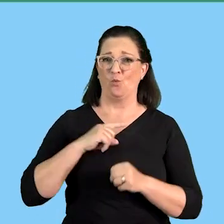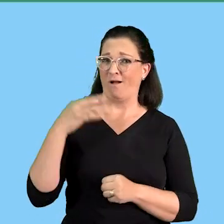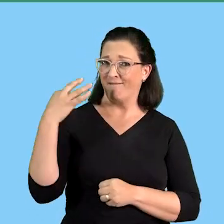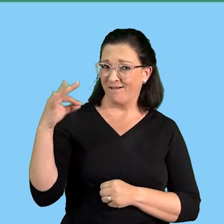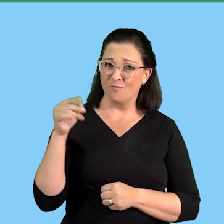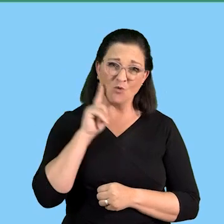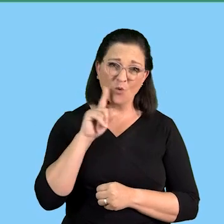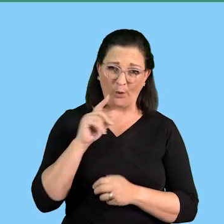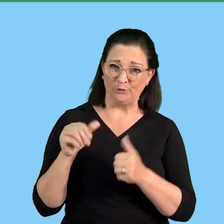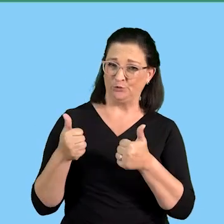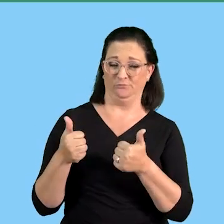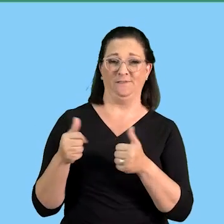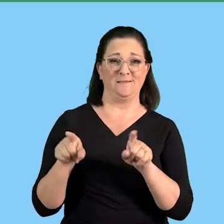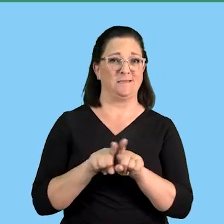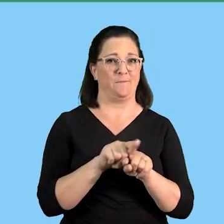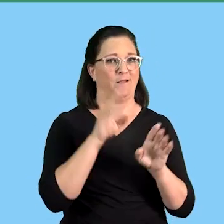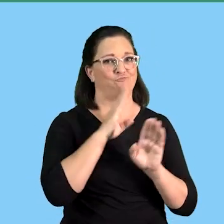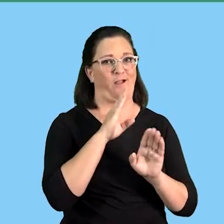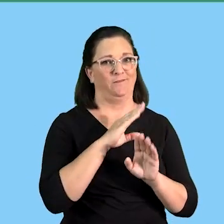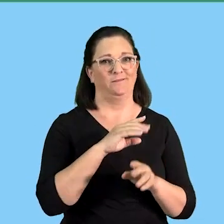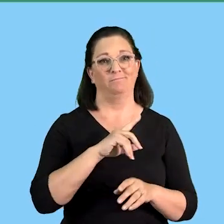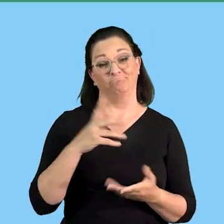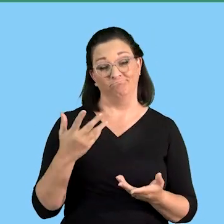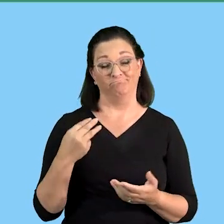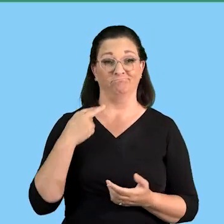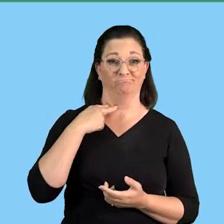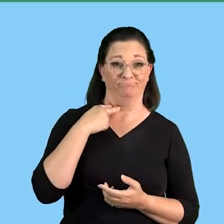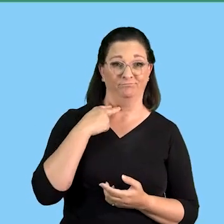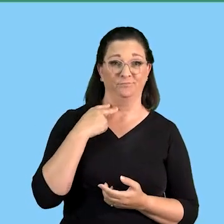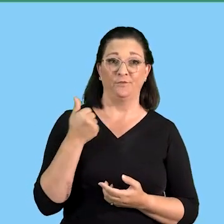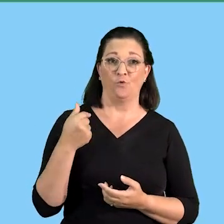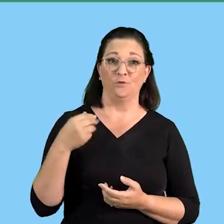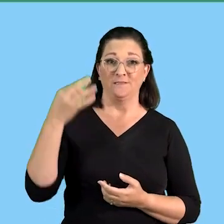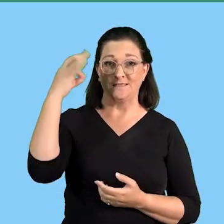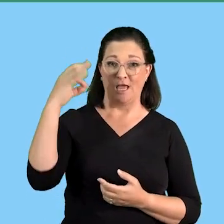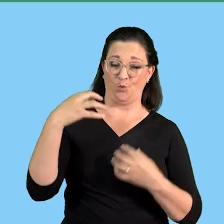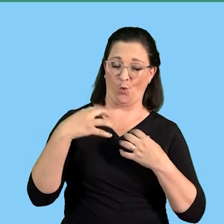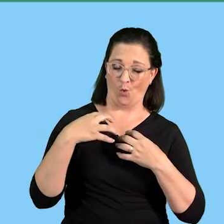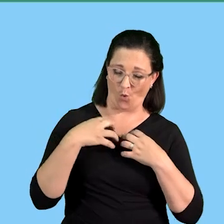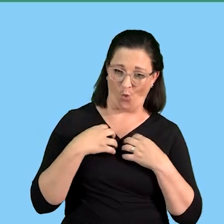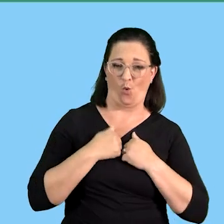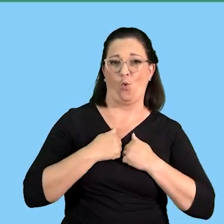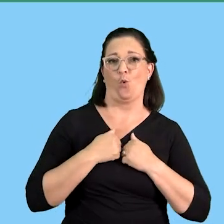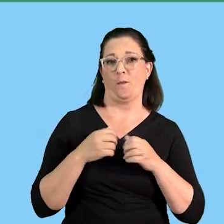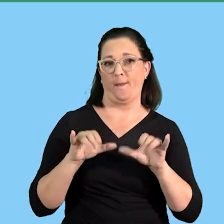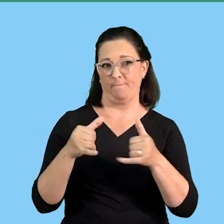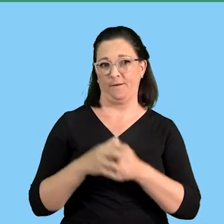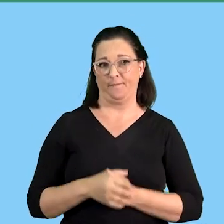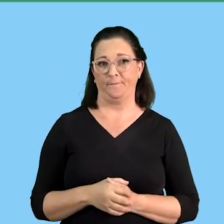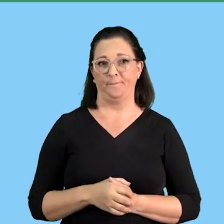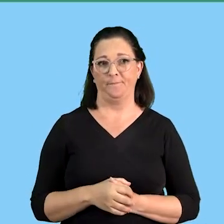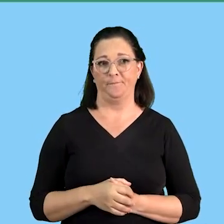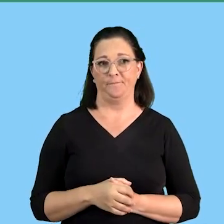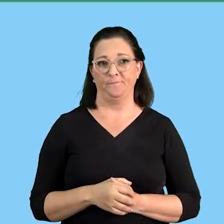efficient as the private sector. That is the problem with your state-owned companies.